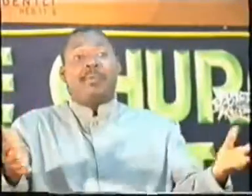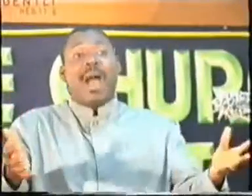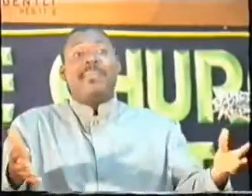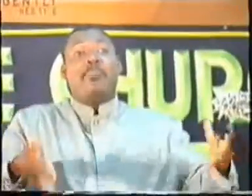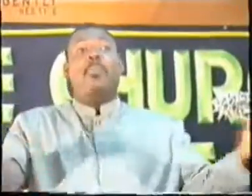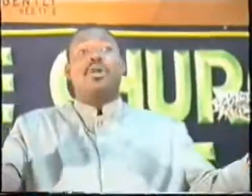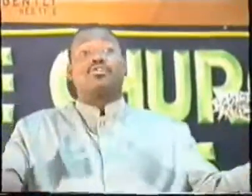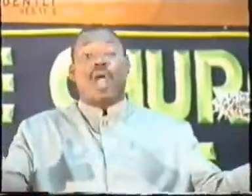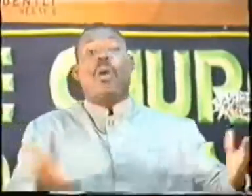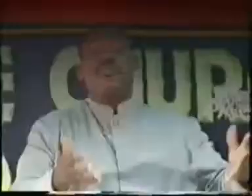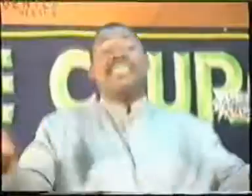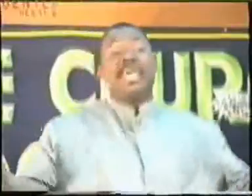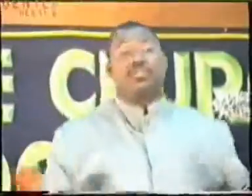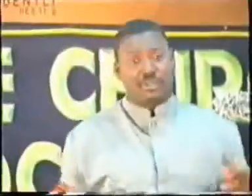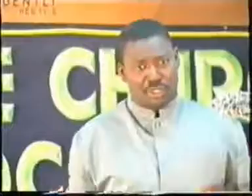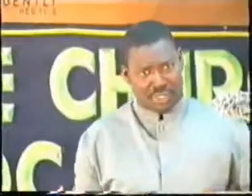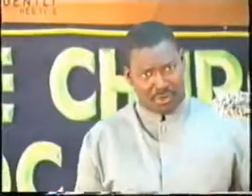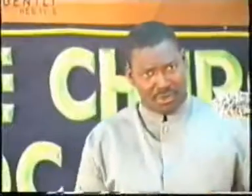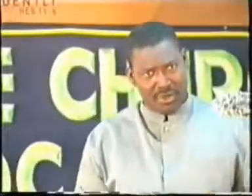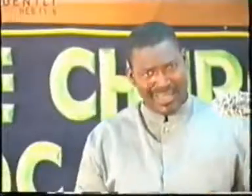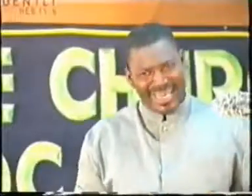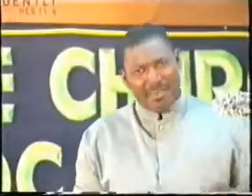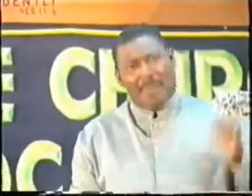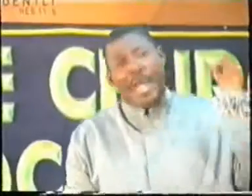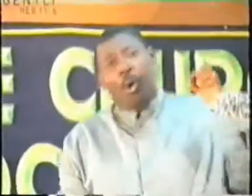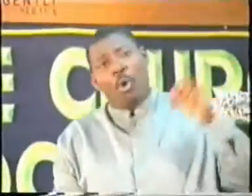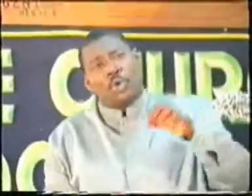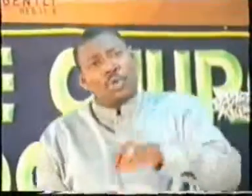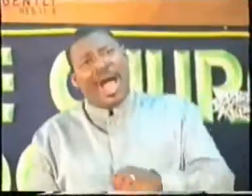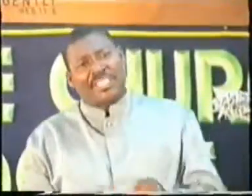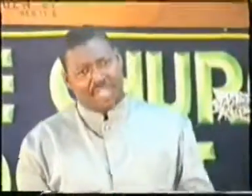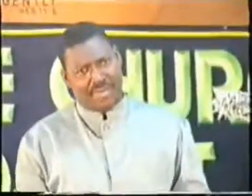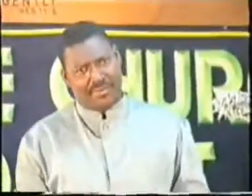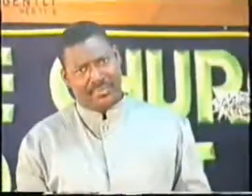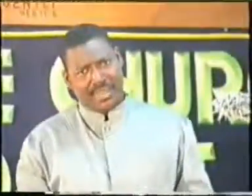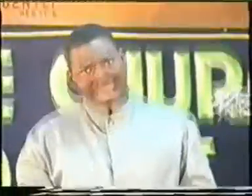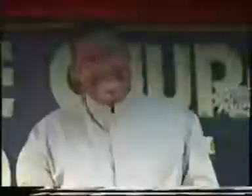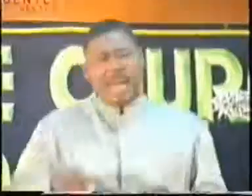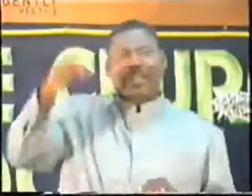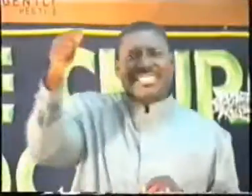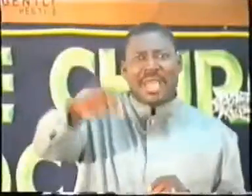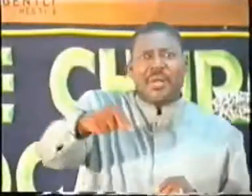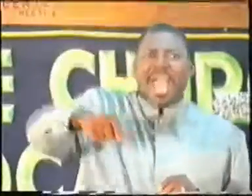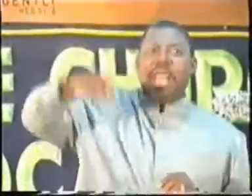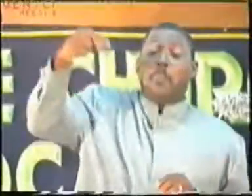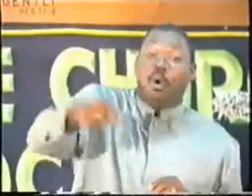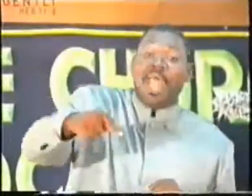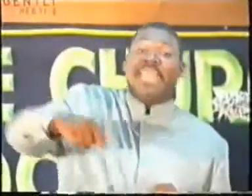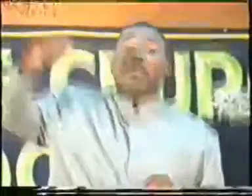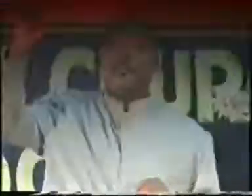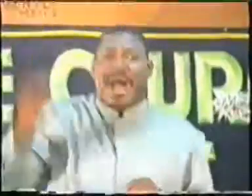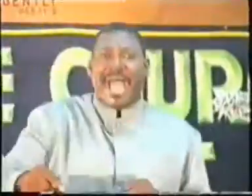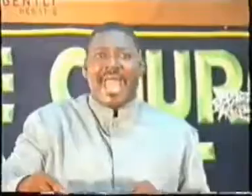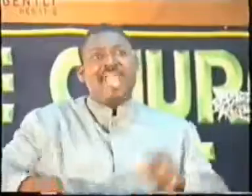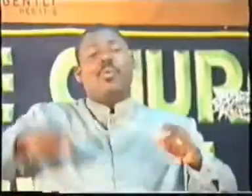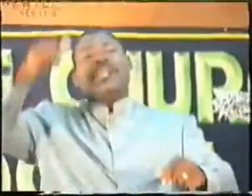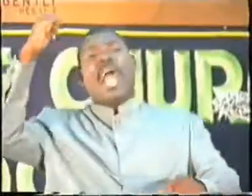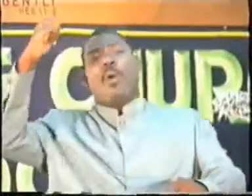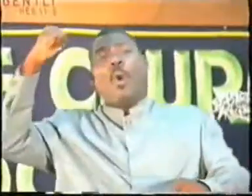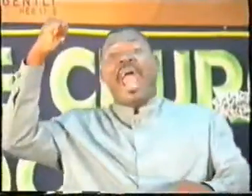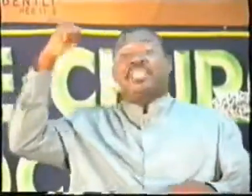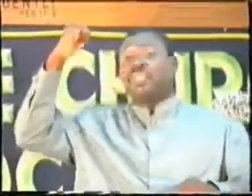nyina amakwa me amamwasu e wawrade Yesu Kristo din mo. Na mo benya ho kronkron achade no. Na bosha no eye mo ene mo ma